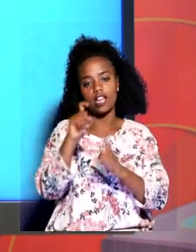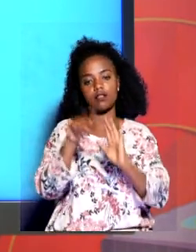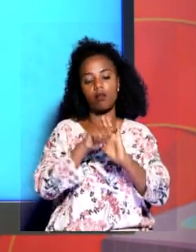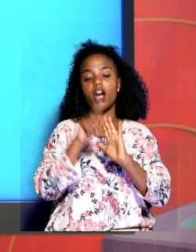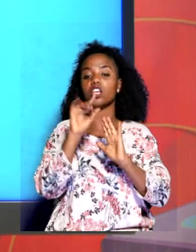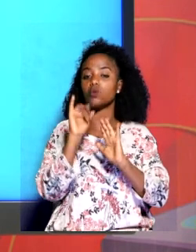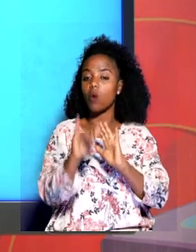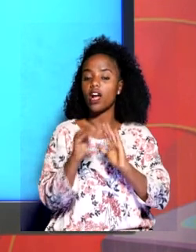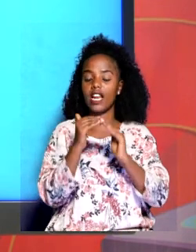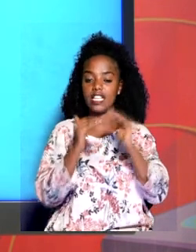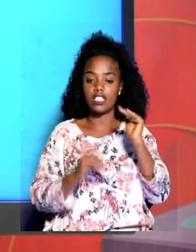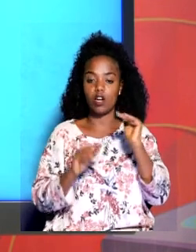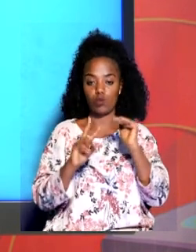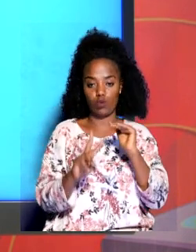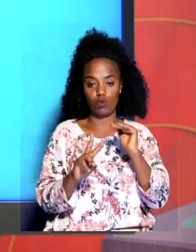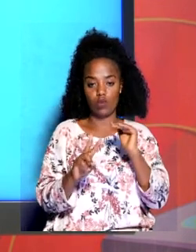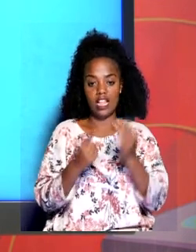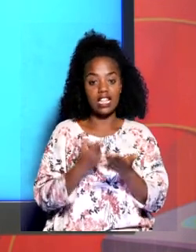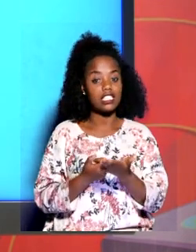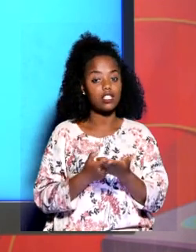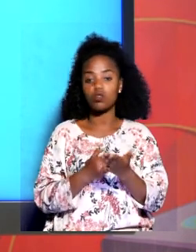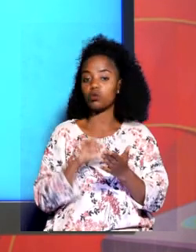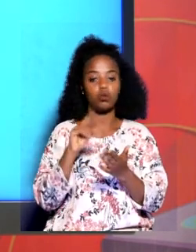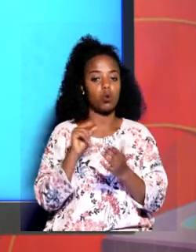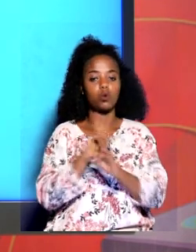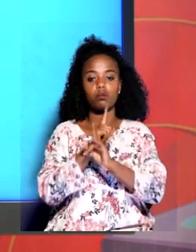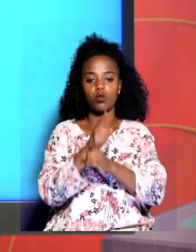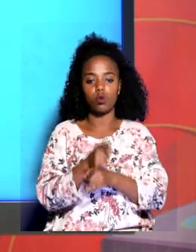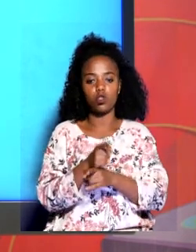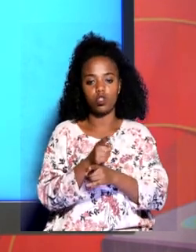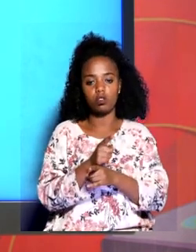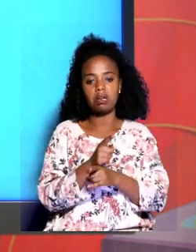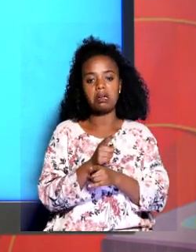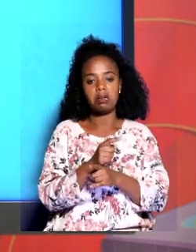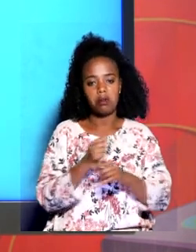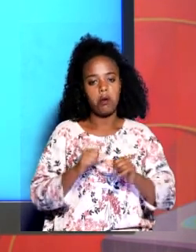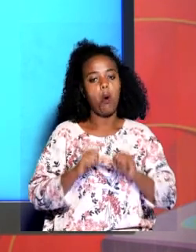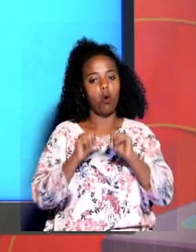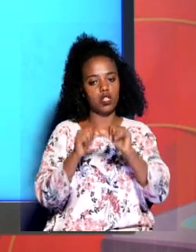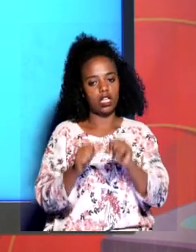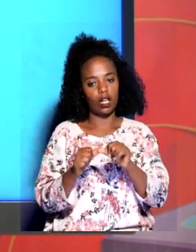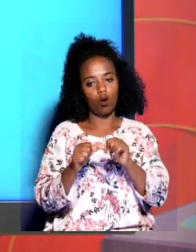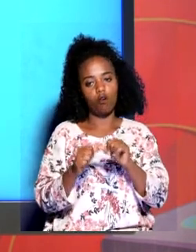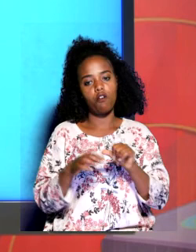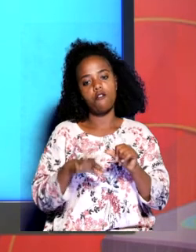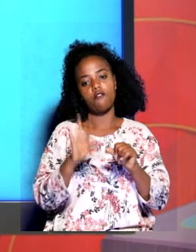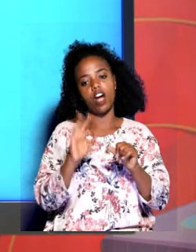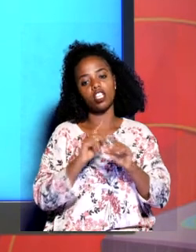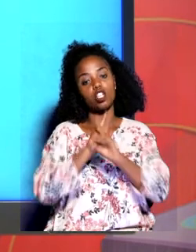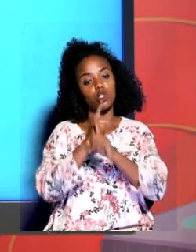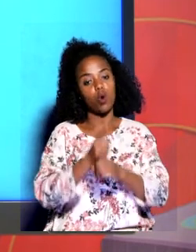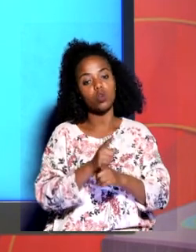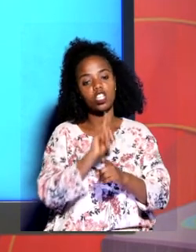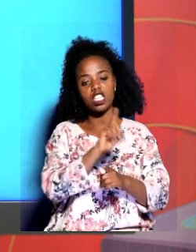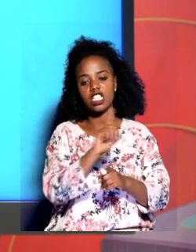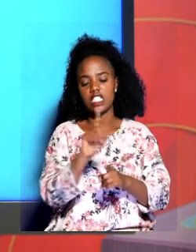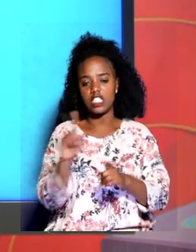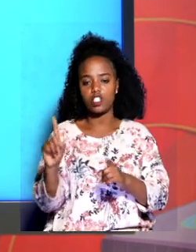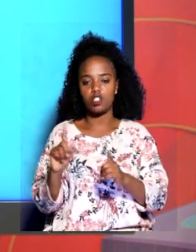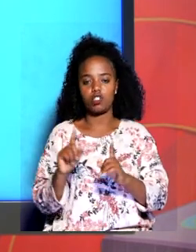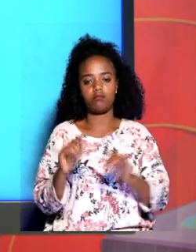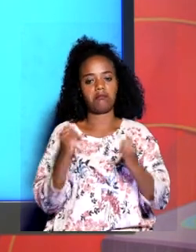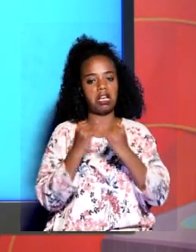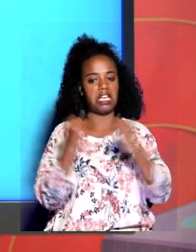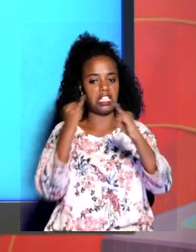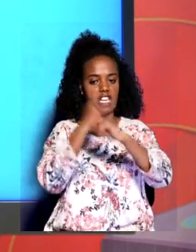2. But this is not our solution. We have to continue to, find the solution of each and their intersection.